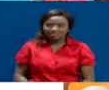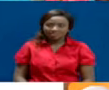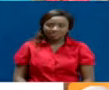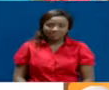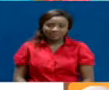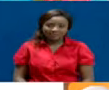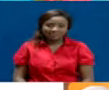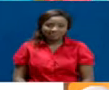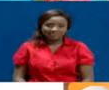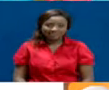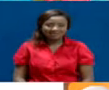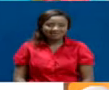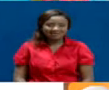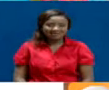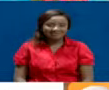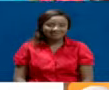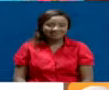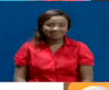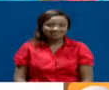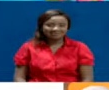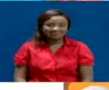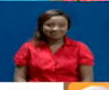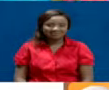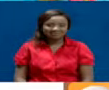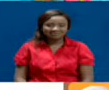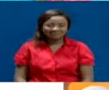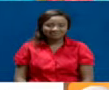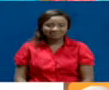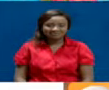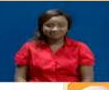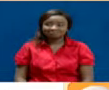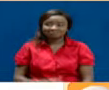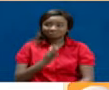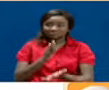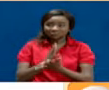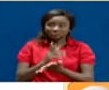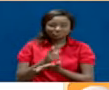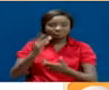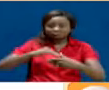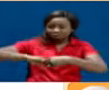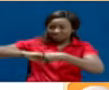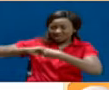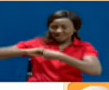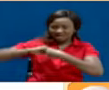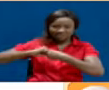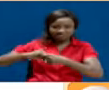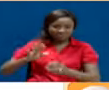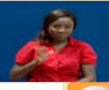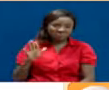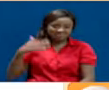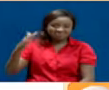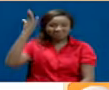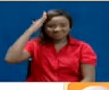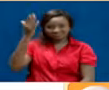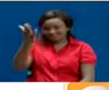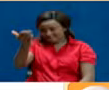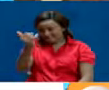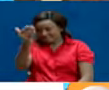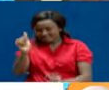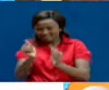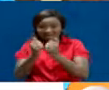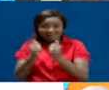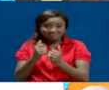Was it a miracle from the tear gas to this moment? Call it a miracle. For the handshake, women always know something is coming. Did you